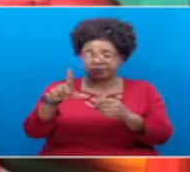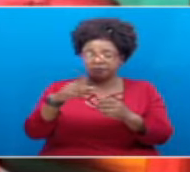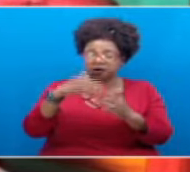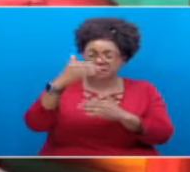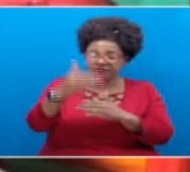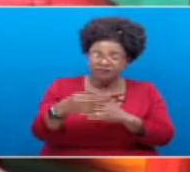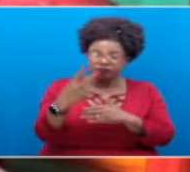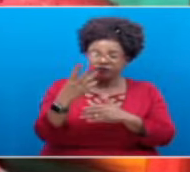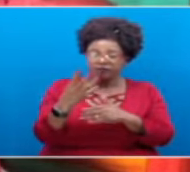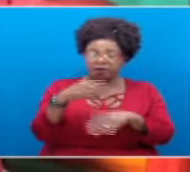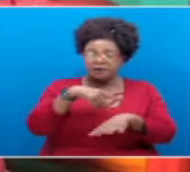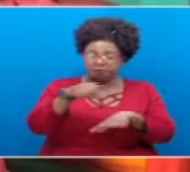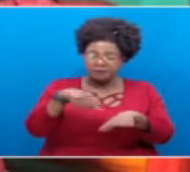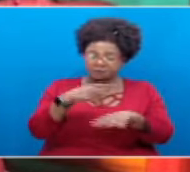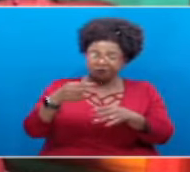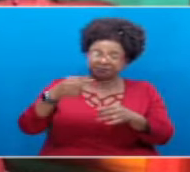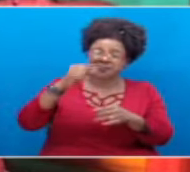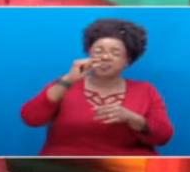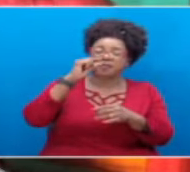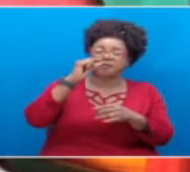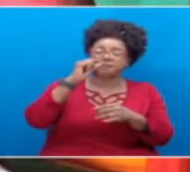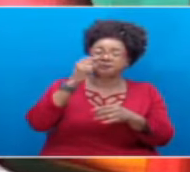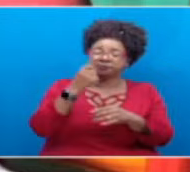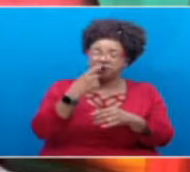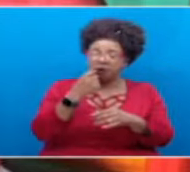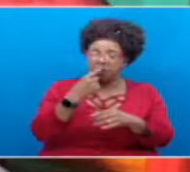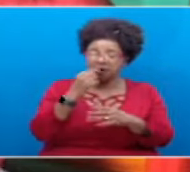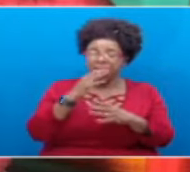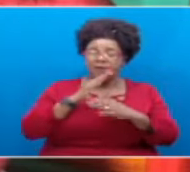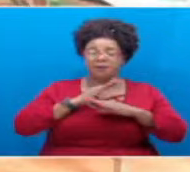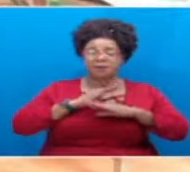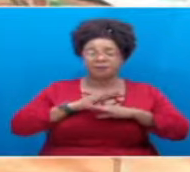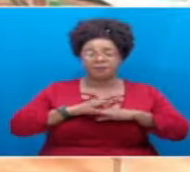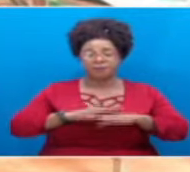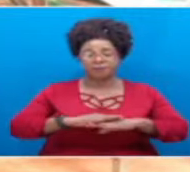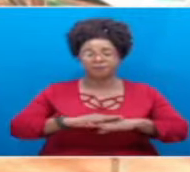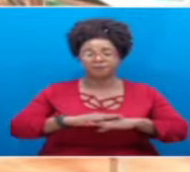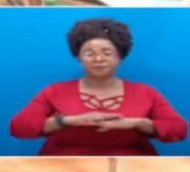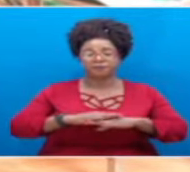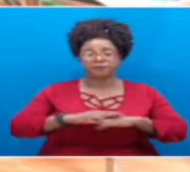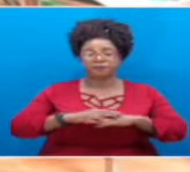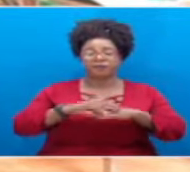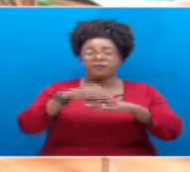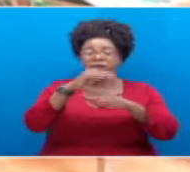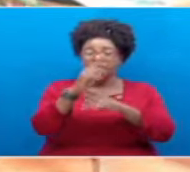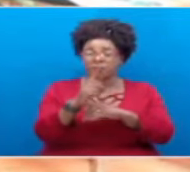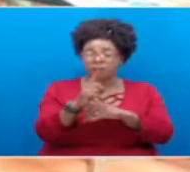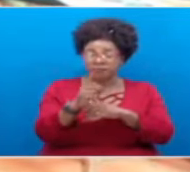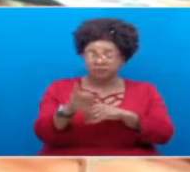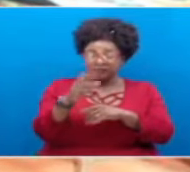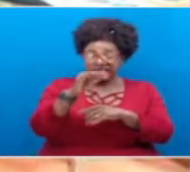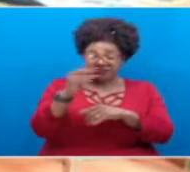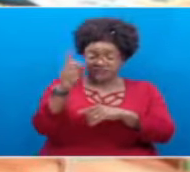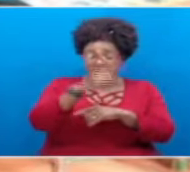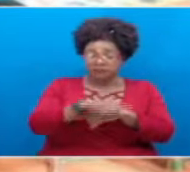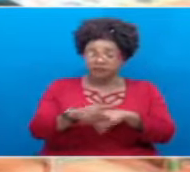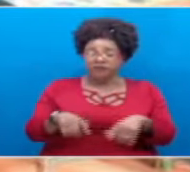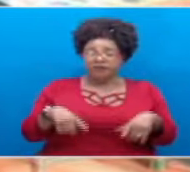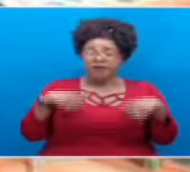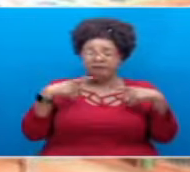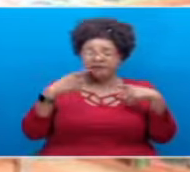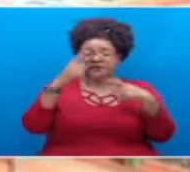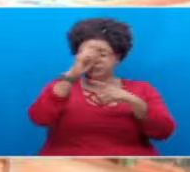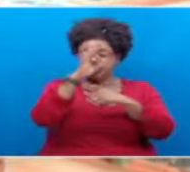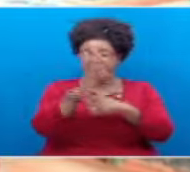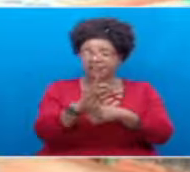24 hours nikampea paracetamol, mtoto akawa mzima. The first 1,000 days of life for a child are the most critical, and